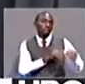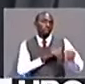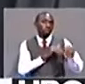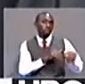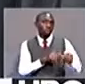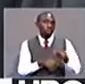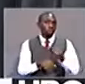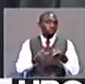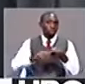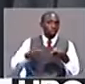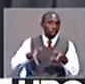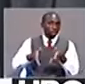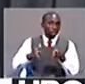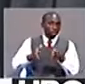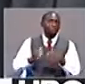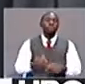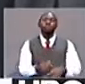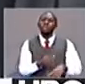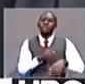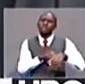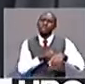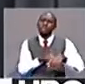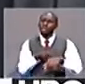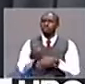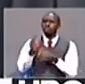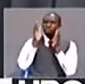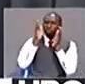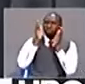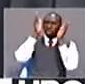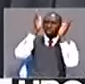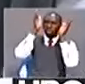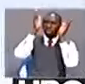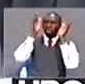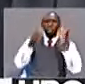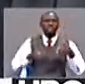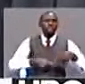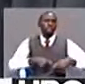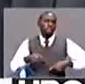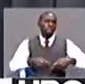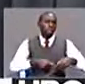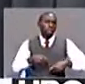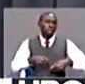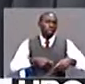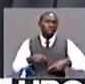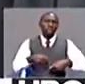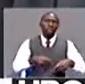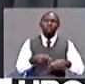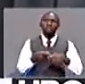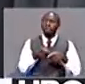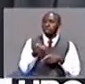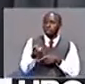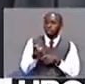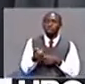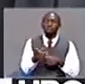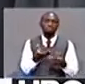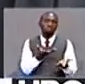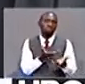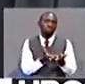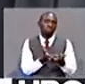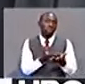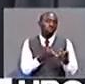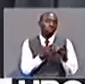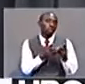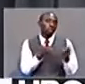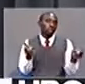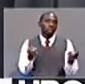when the late Archbishop was still a priest, a young priest, he was assigned to start a south parish